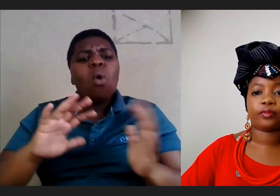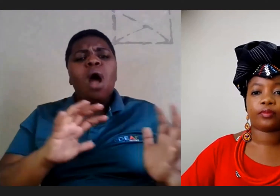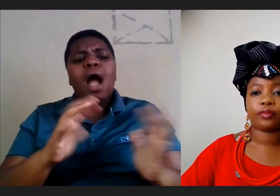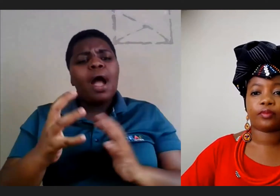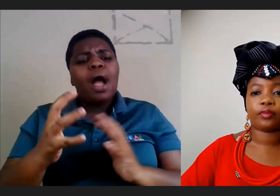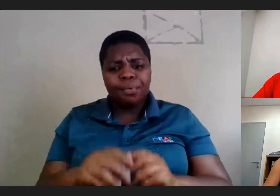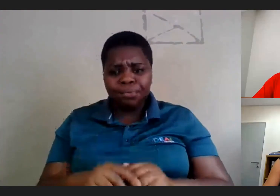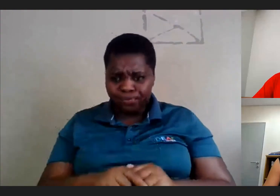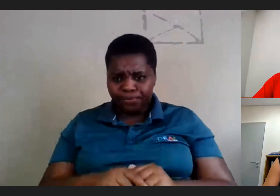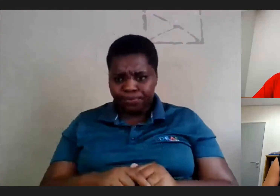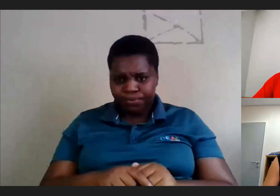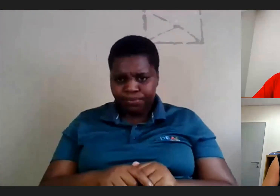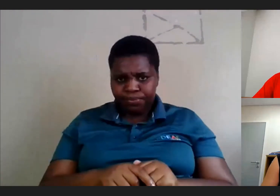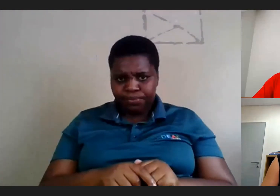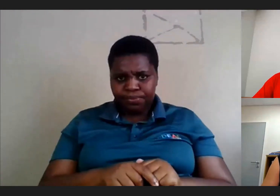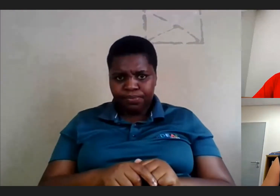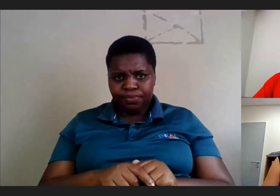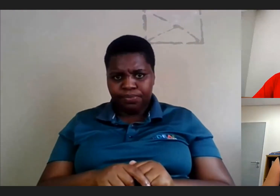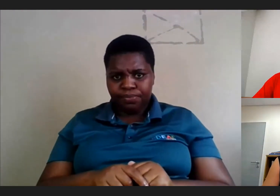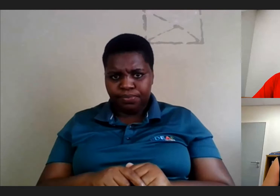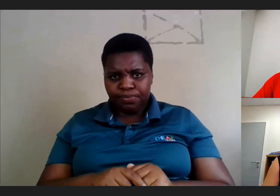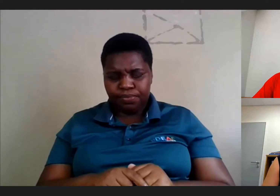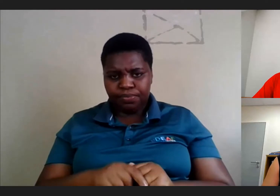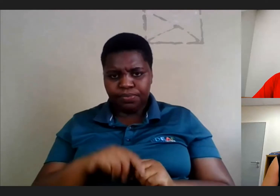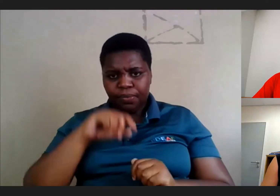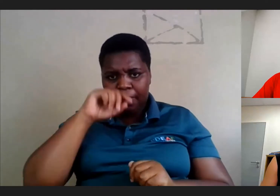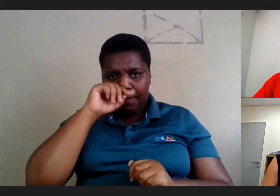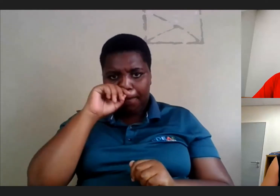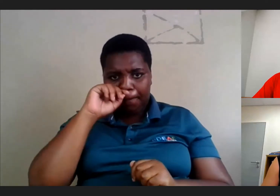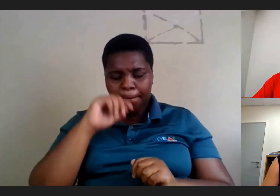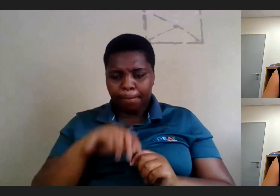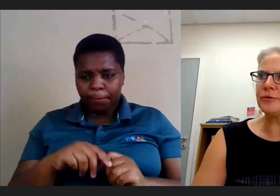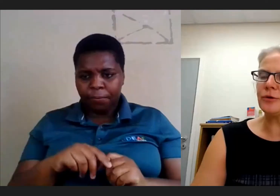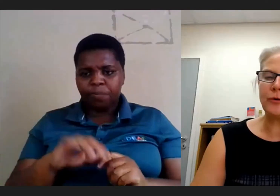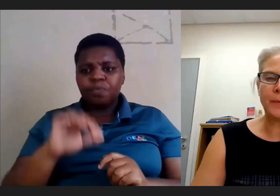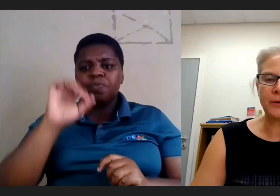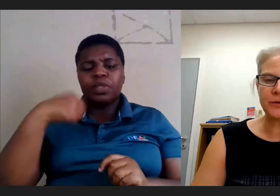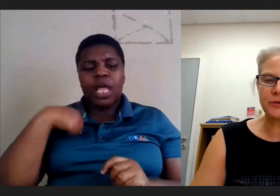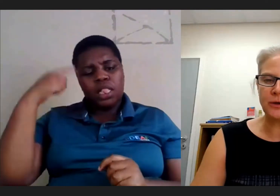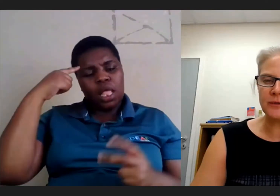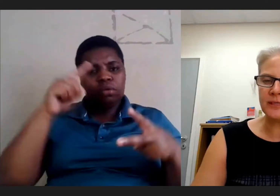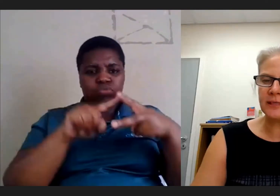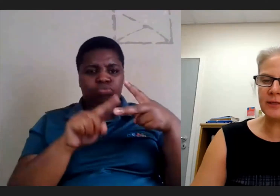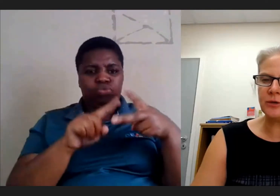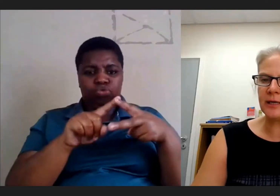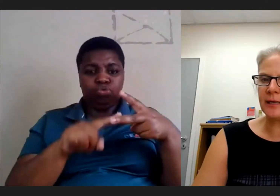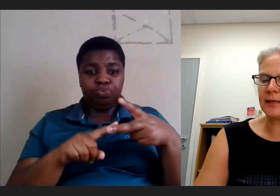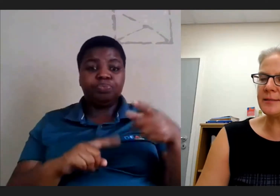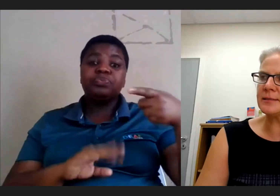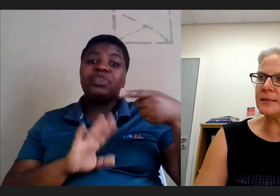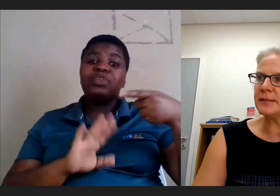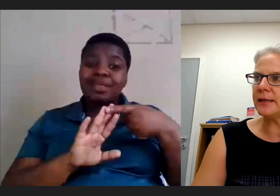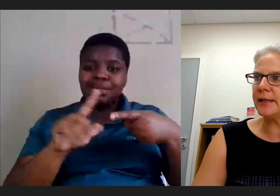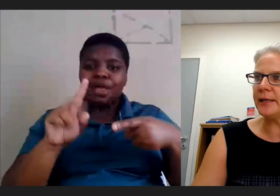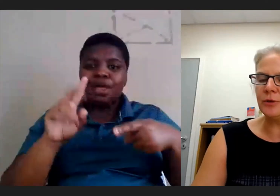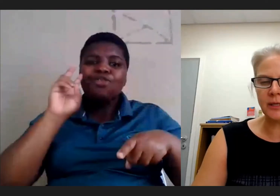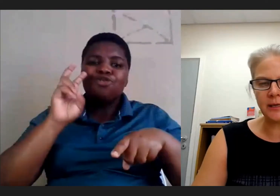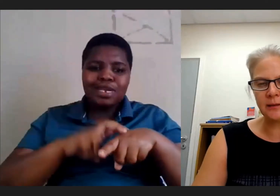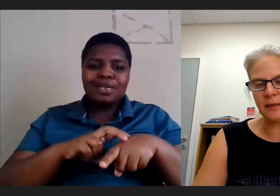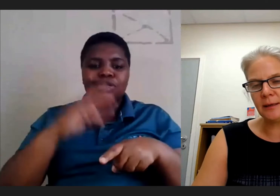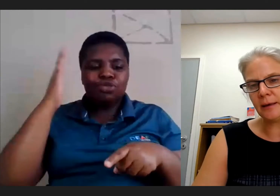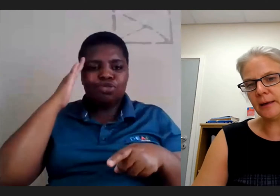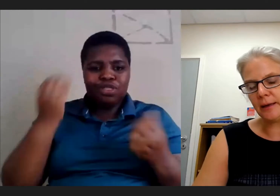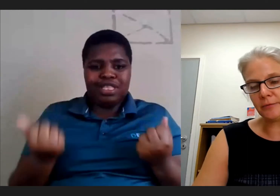Thanks, Ayanda. Yeah, I think there's two things. You have to know about the service and that you can access it, and